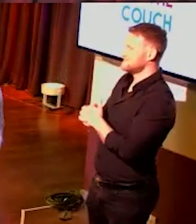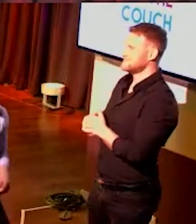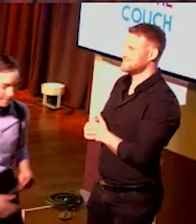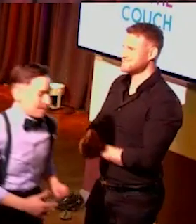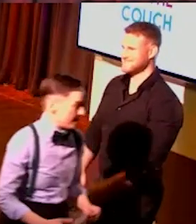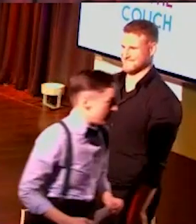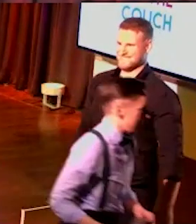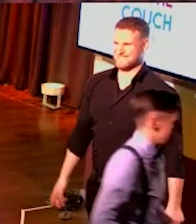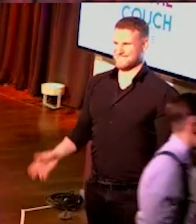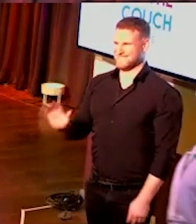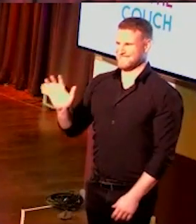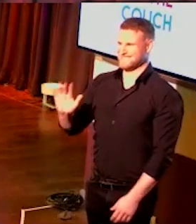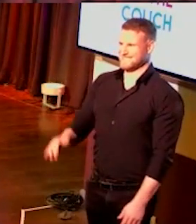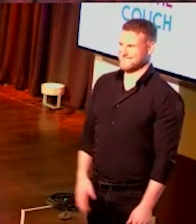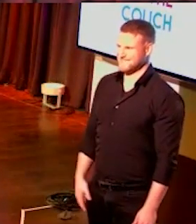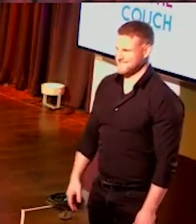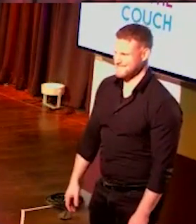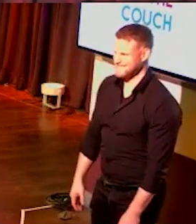guys.